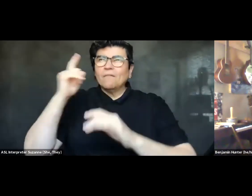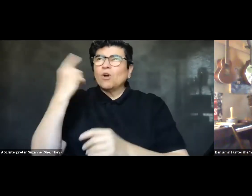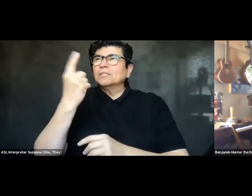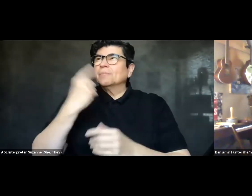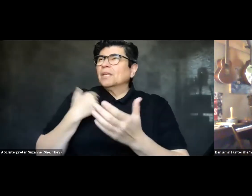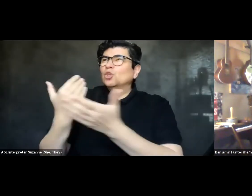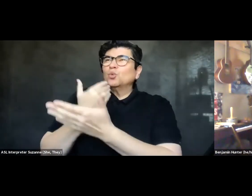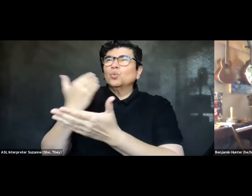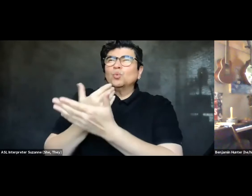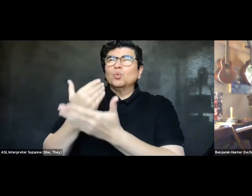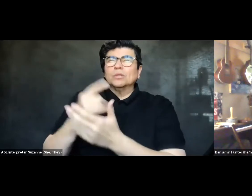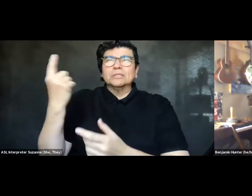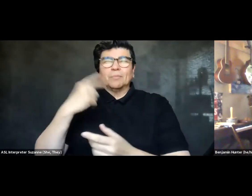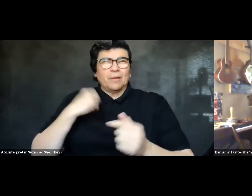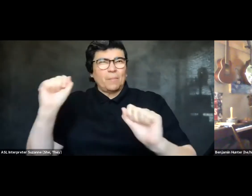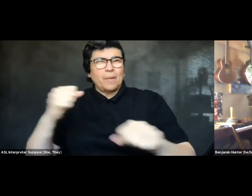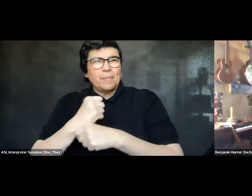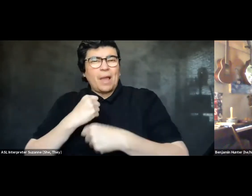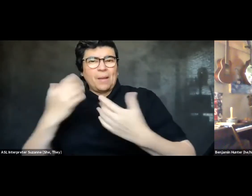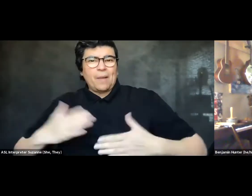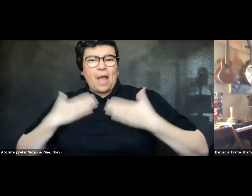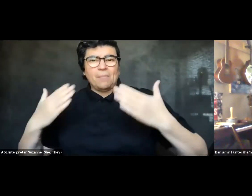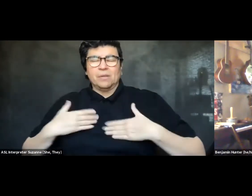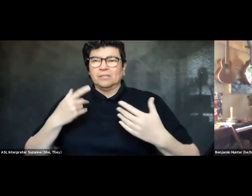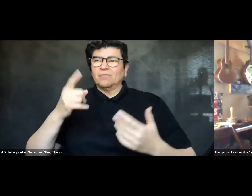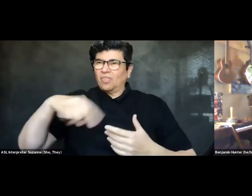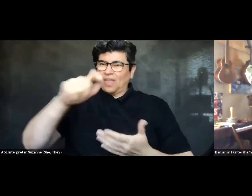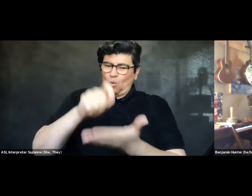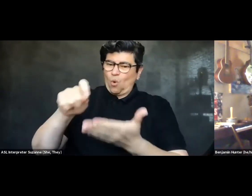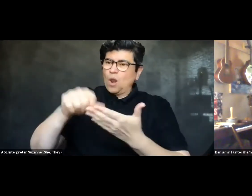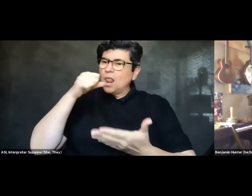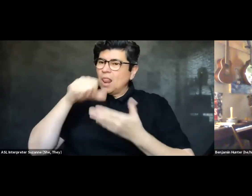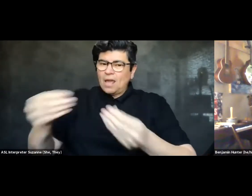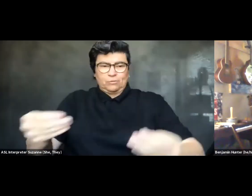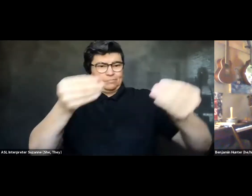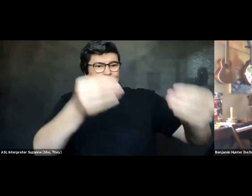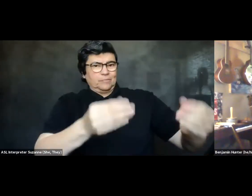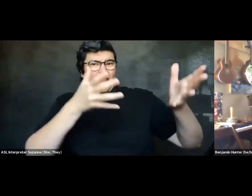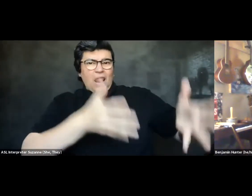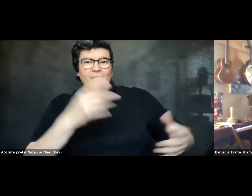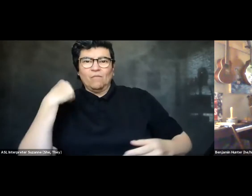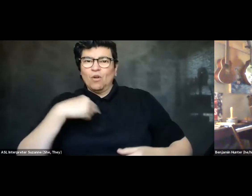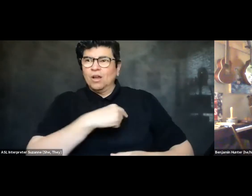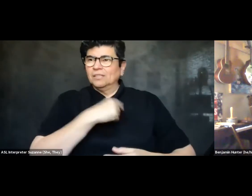can smile on. And wrote a letter. They wrote a letter.